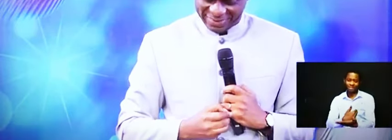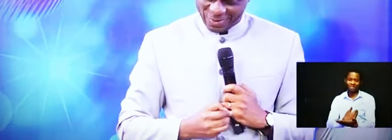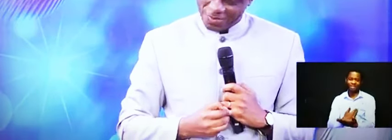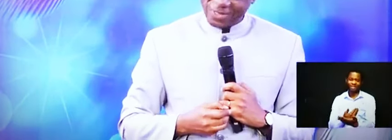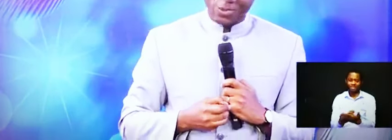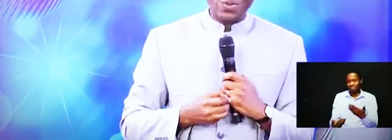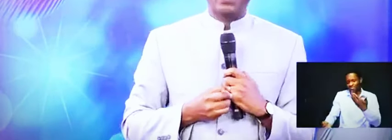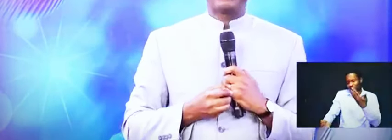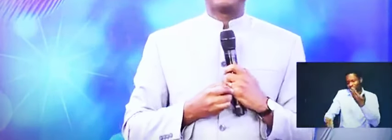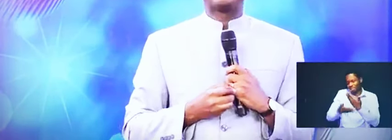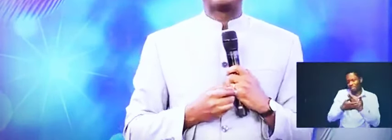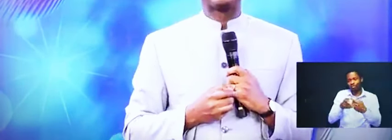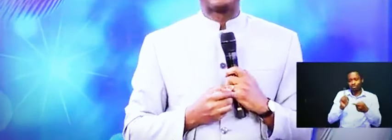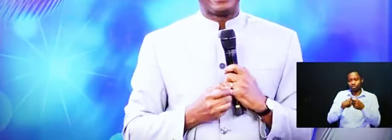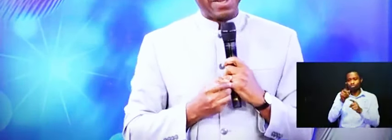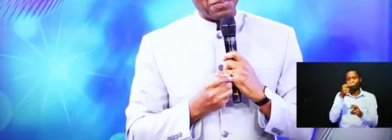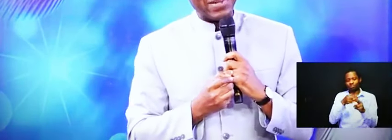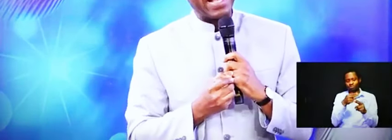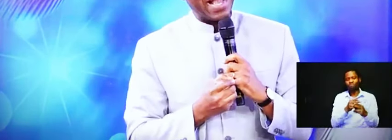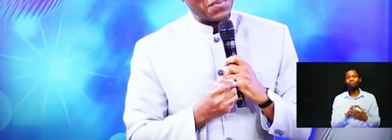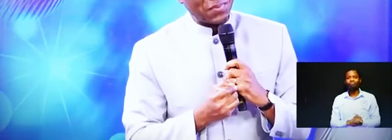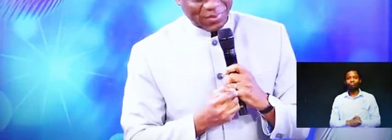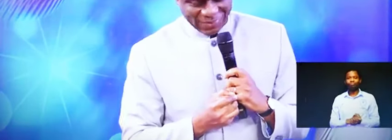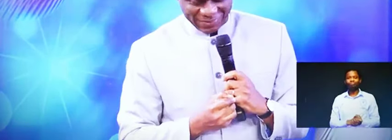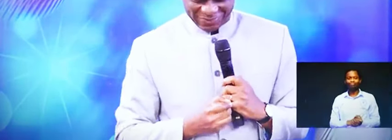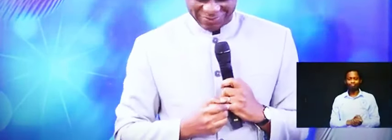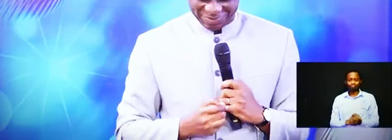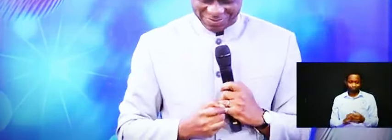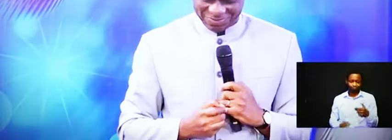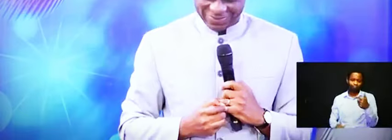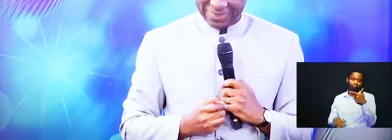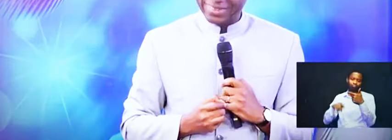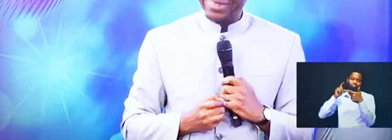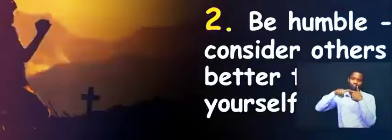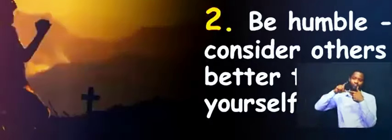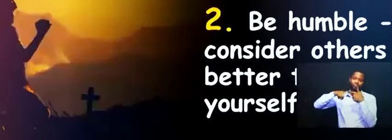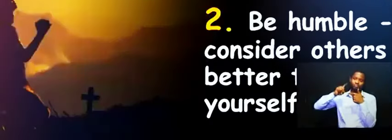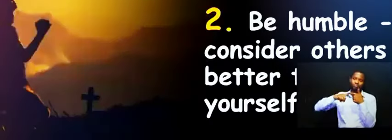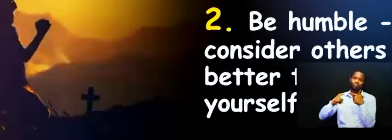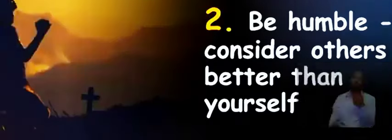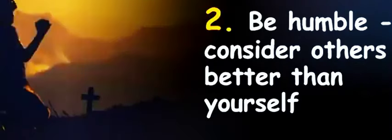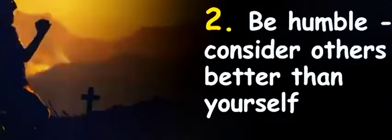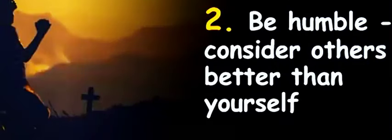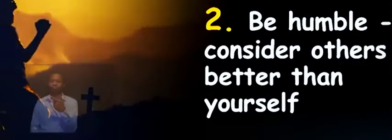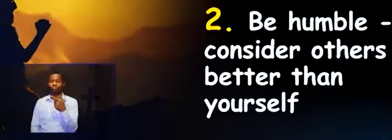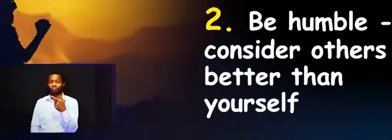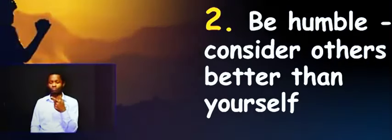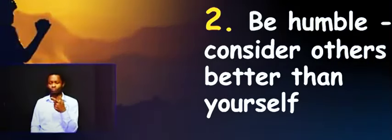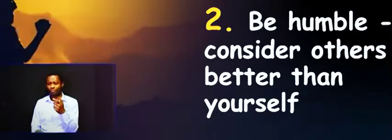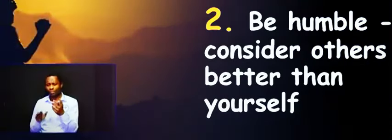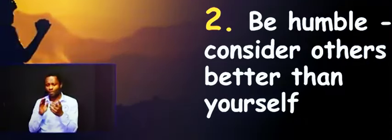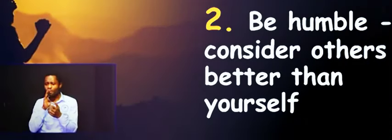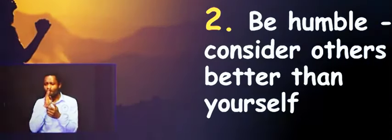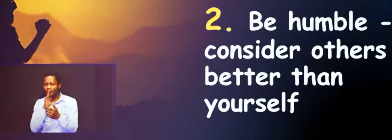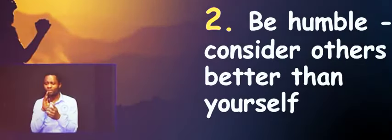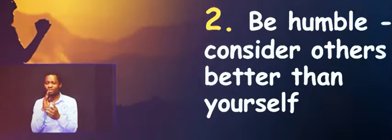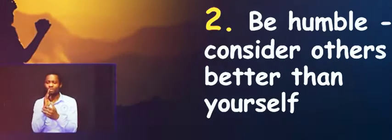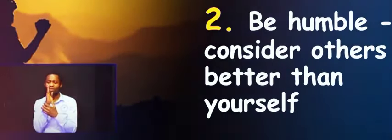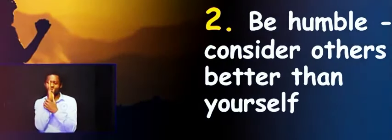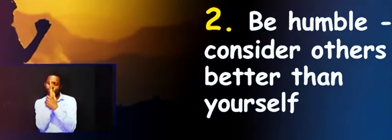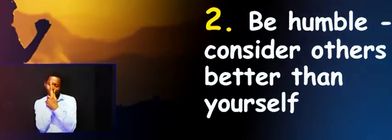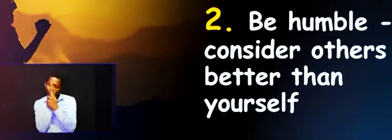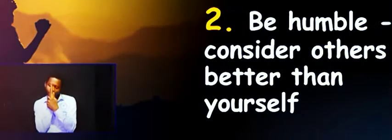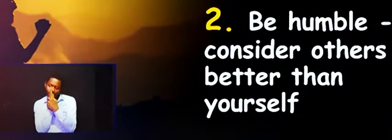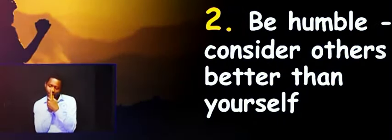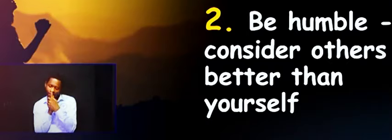Number two, be humble. See, to be humble is to